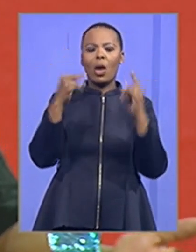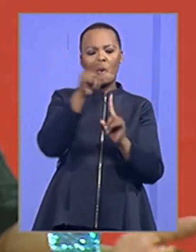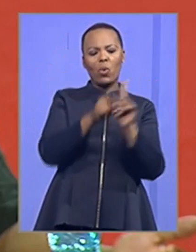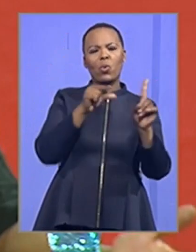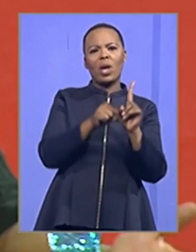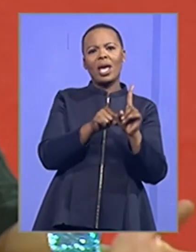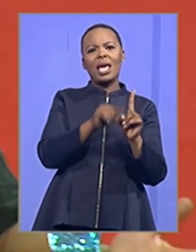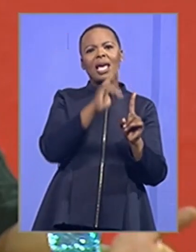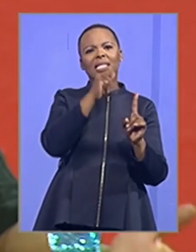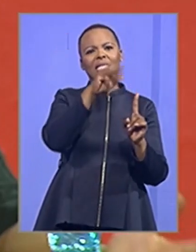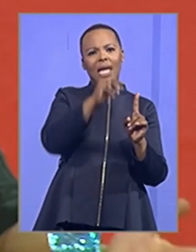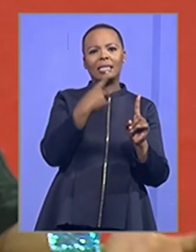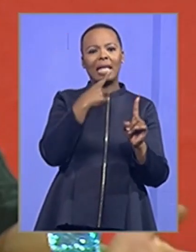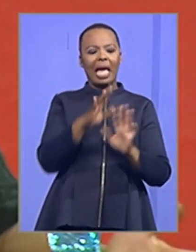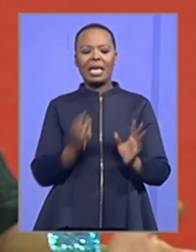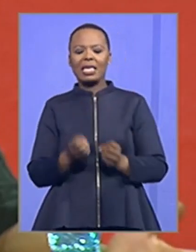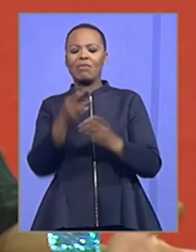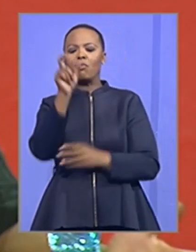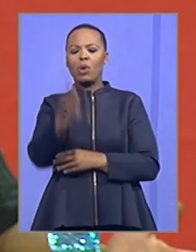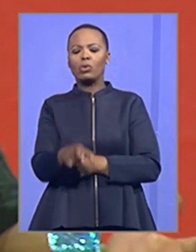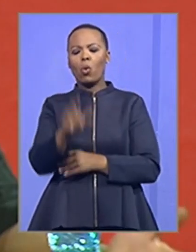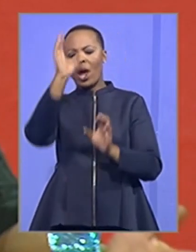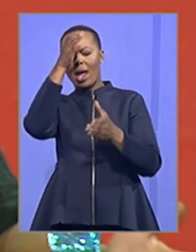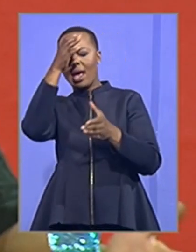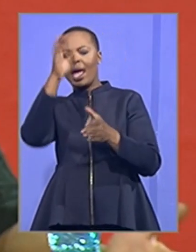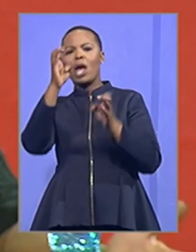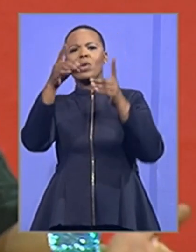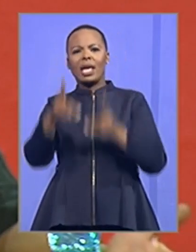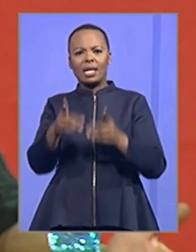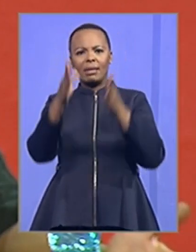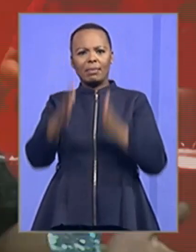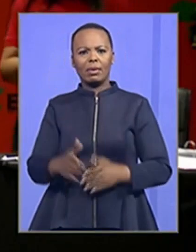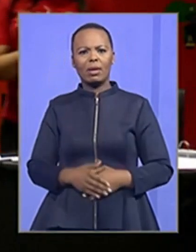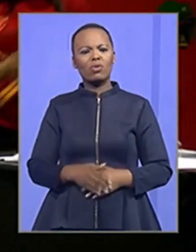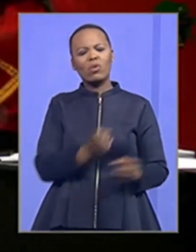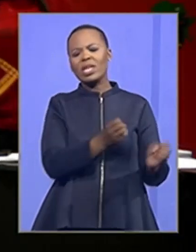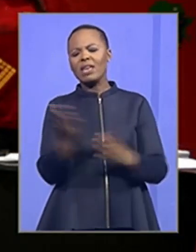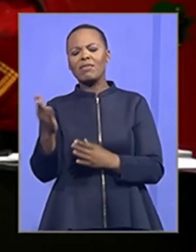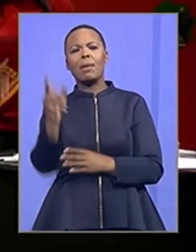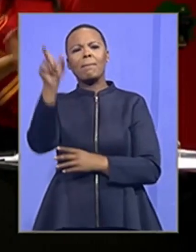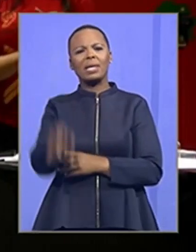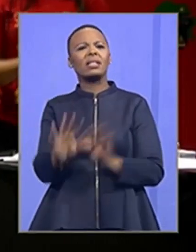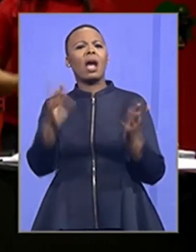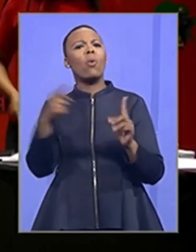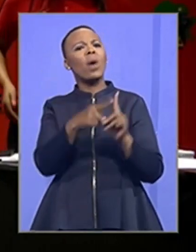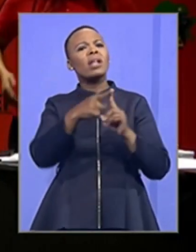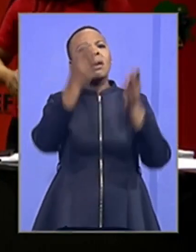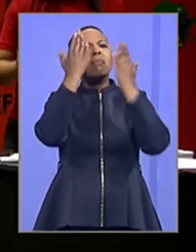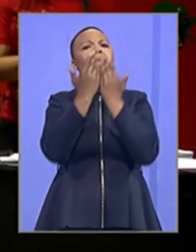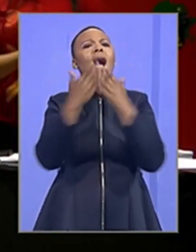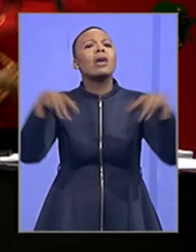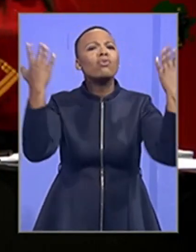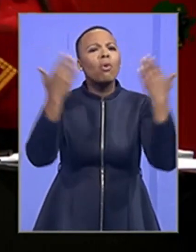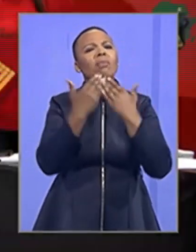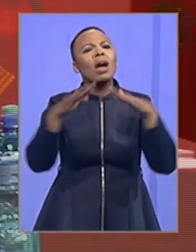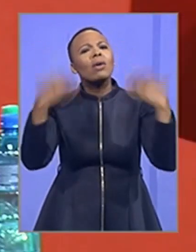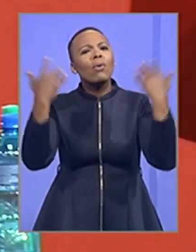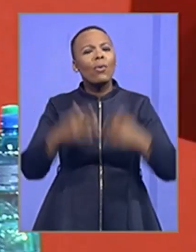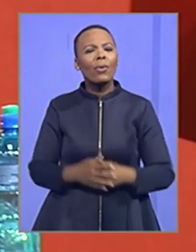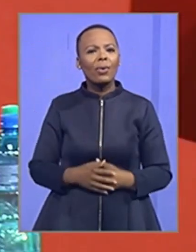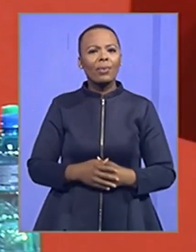he's giving an educated guess. How can you give an educated guess when you're not educated? EFF e tšhošeditše gape go ya